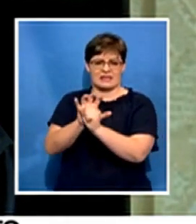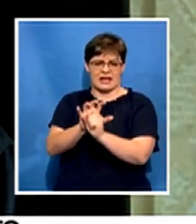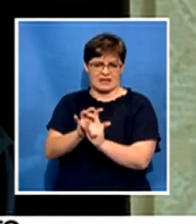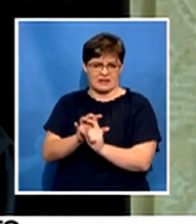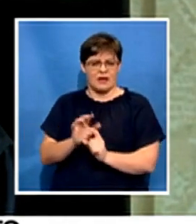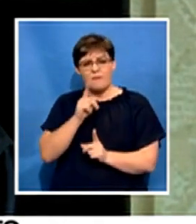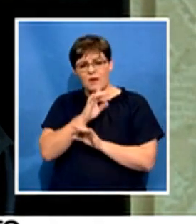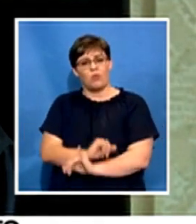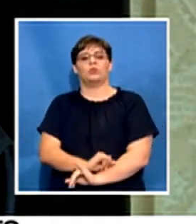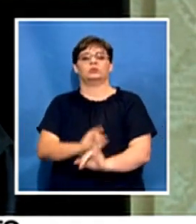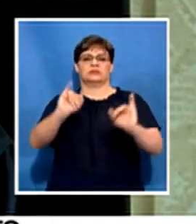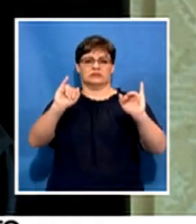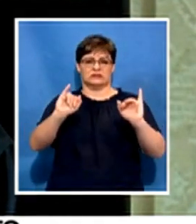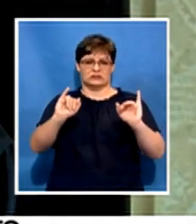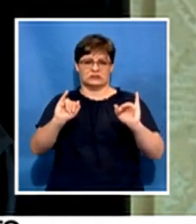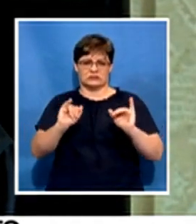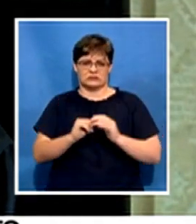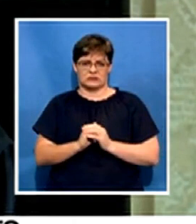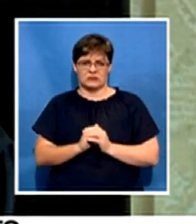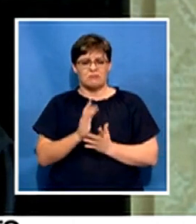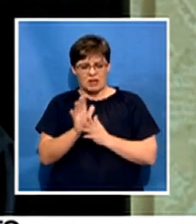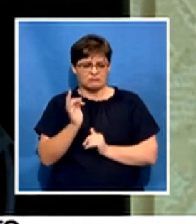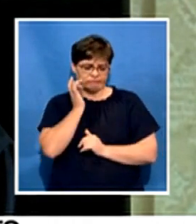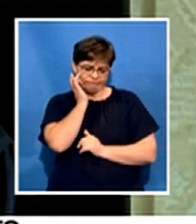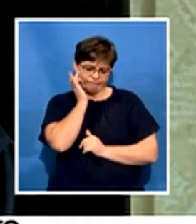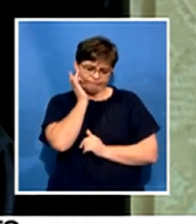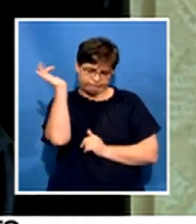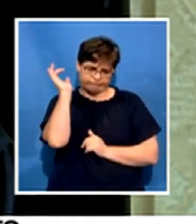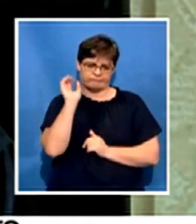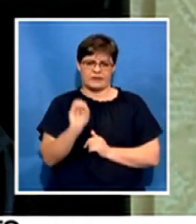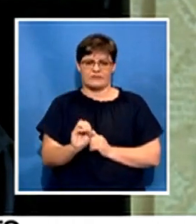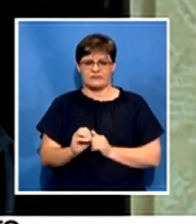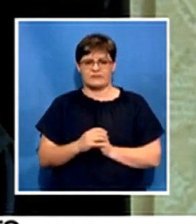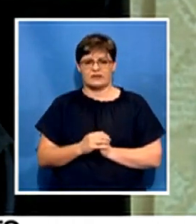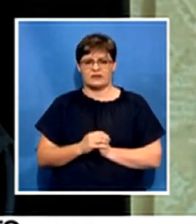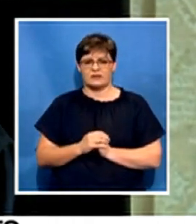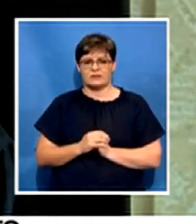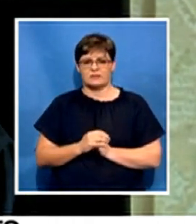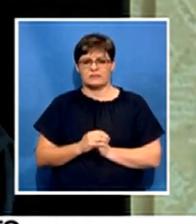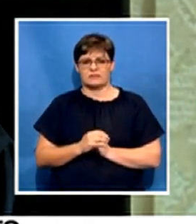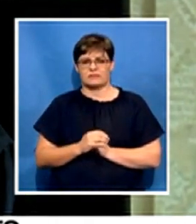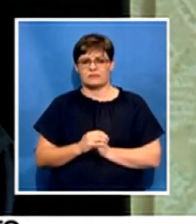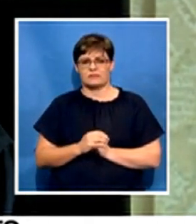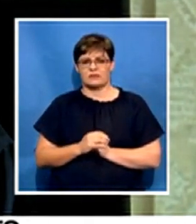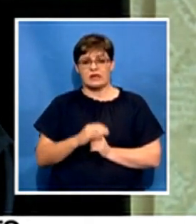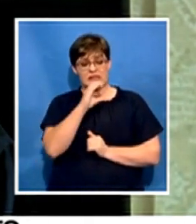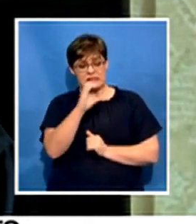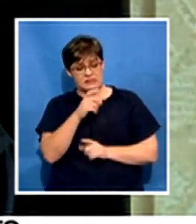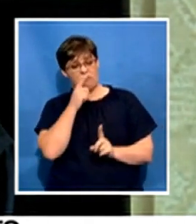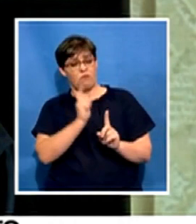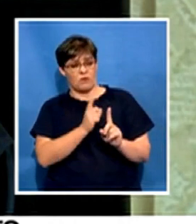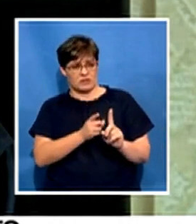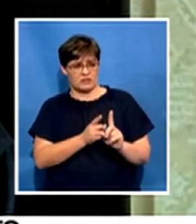more shameful. In this regard, the CC warned that the ANC movement is abandoning